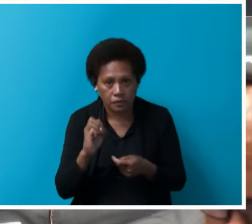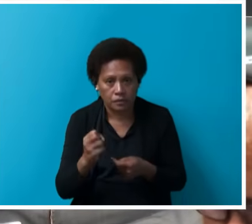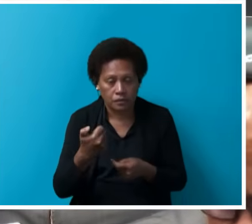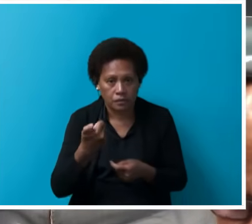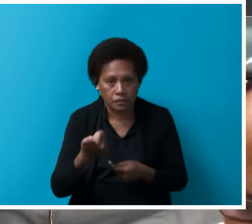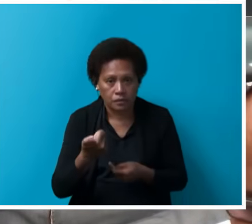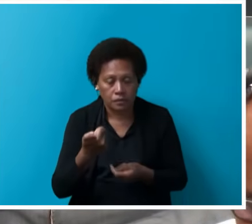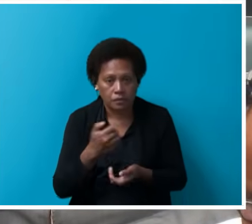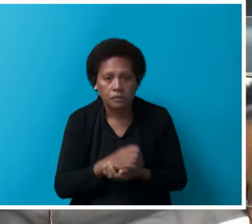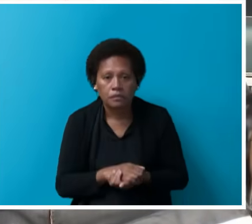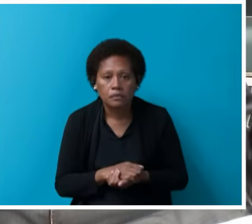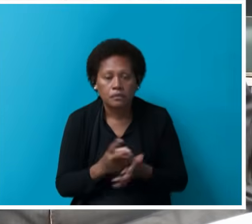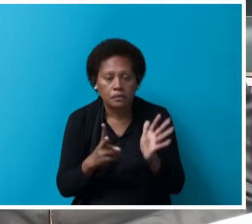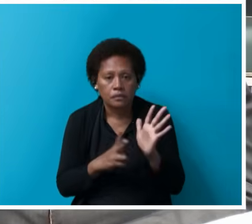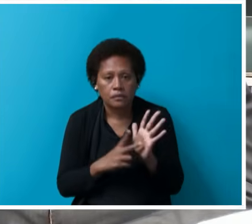Honorable Virendra Lal,